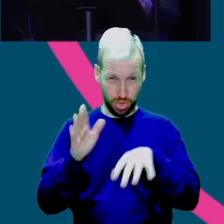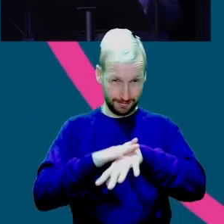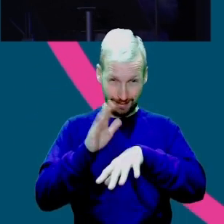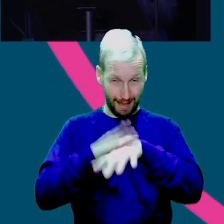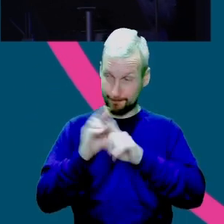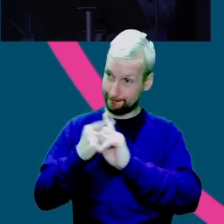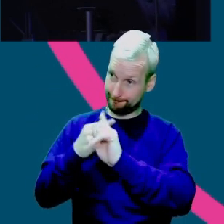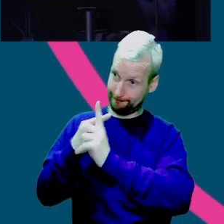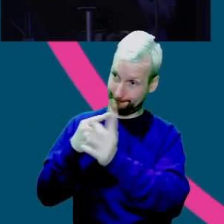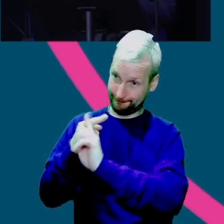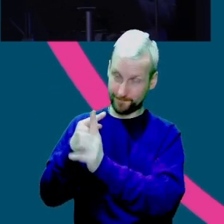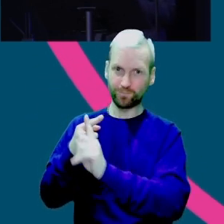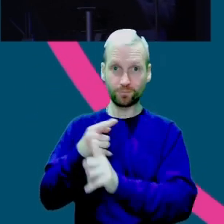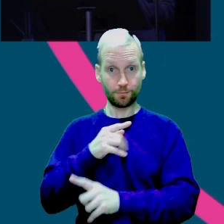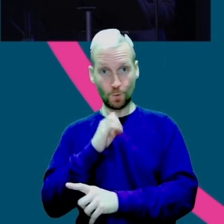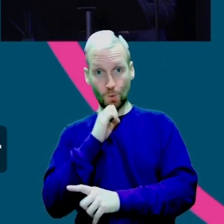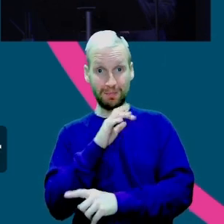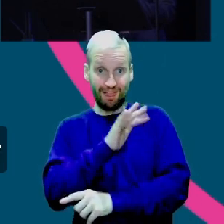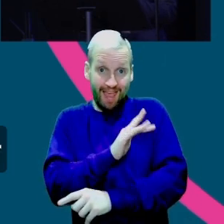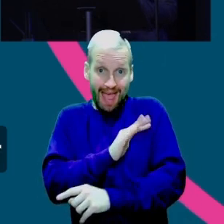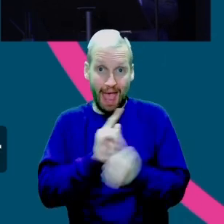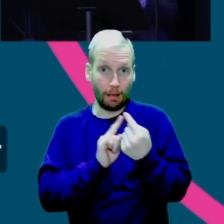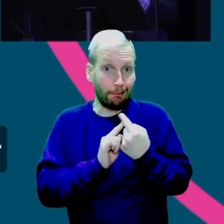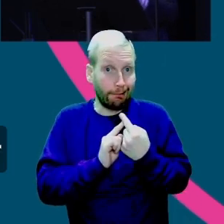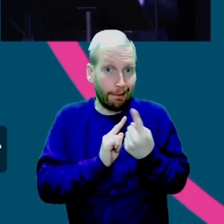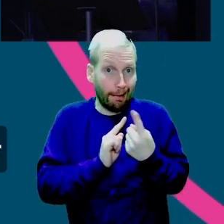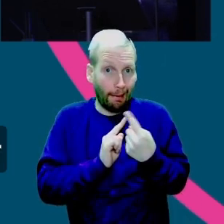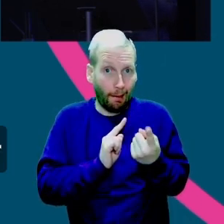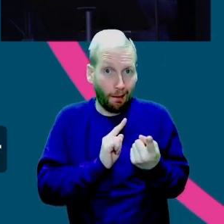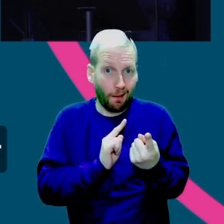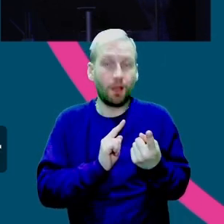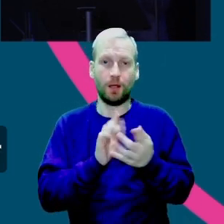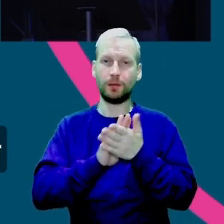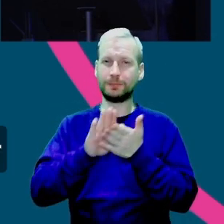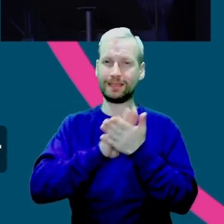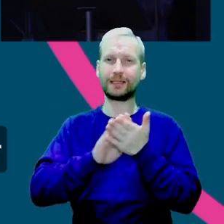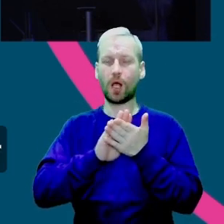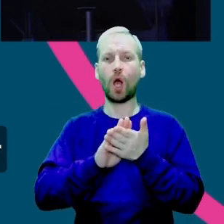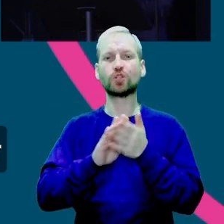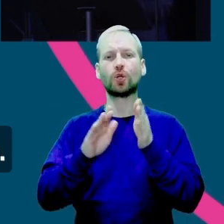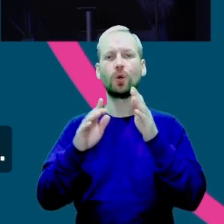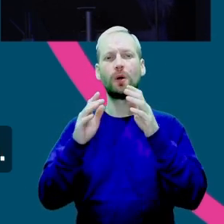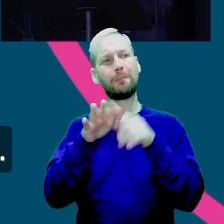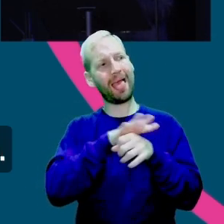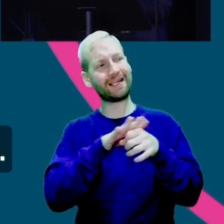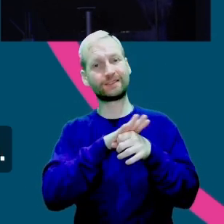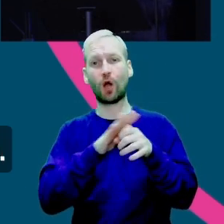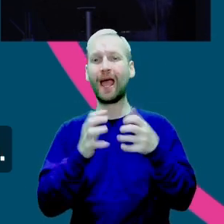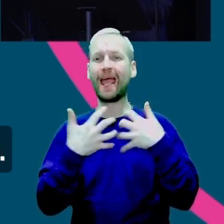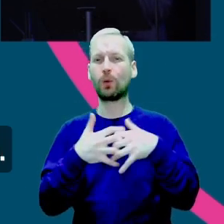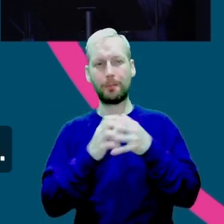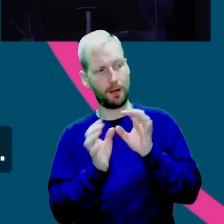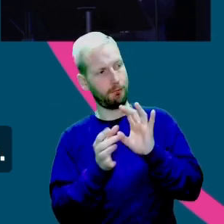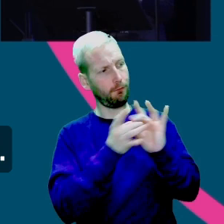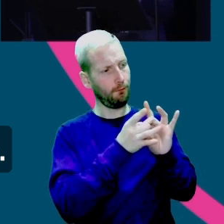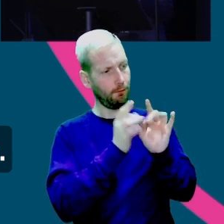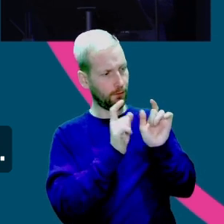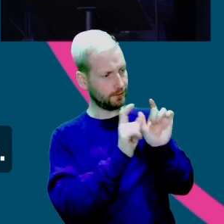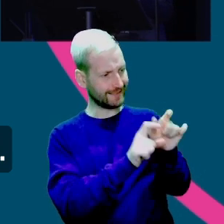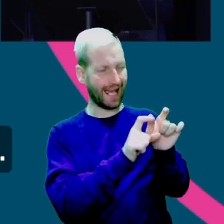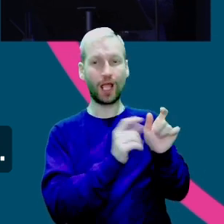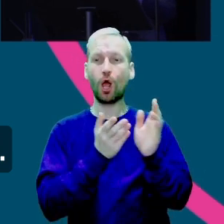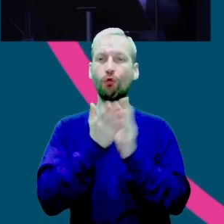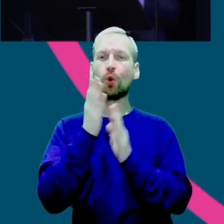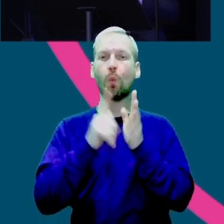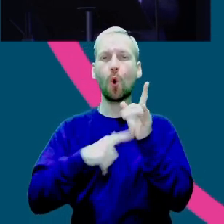looking for equipment, it will be there, it will be close by, and additionally there are some alcoves for dedicated equipment throughout the